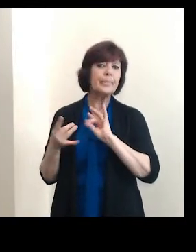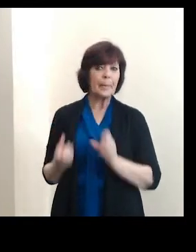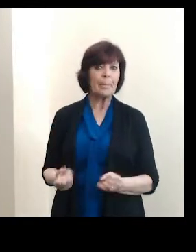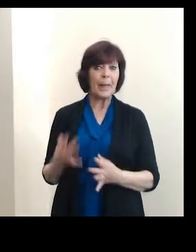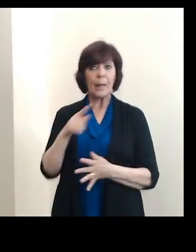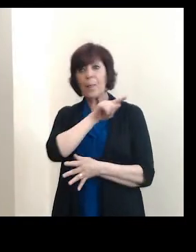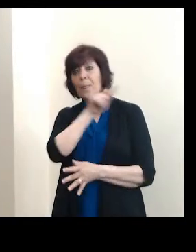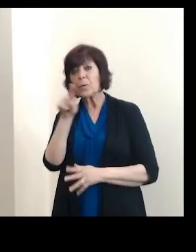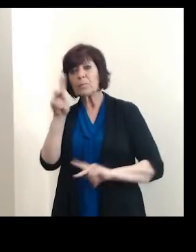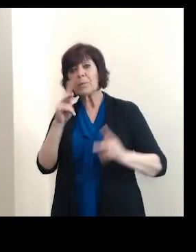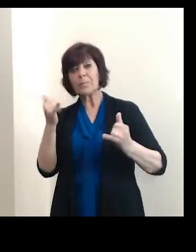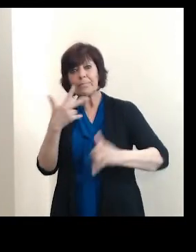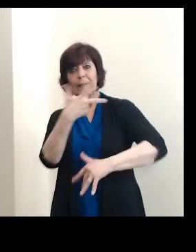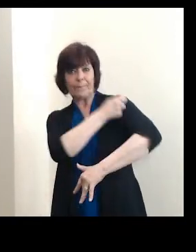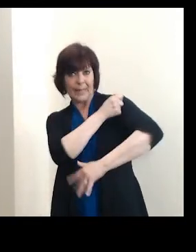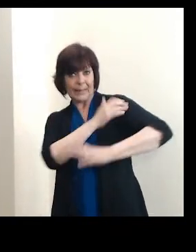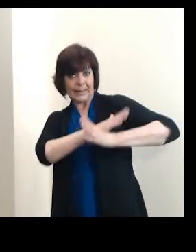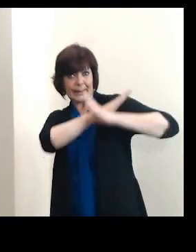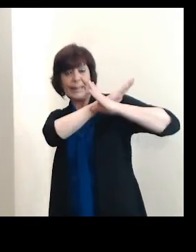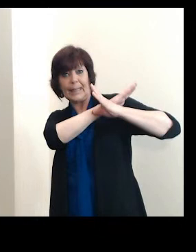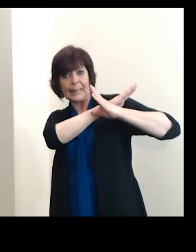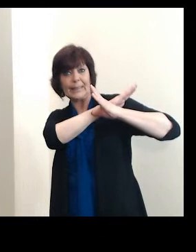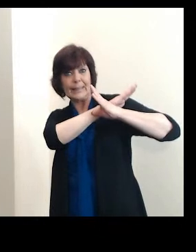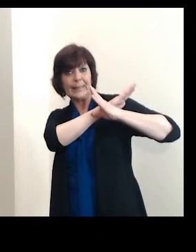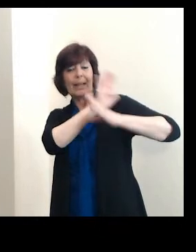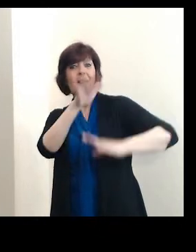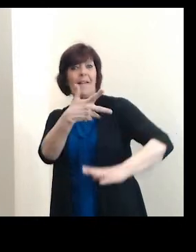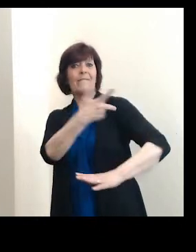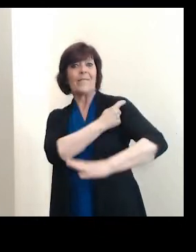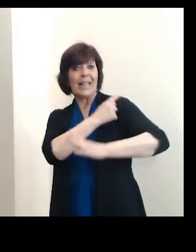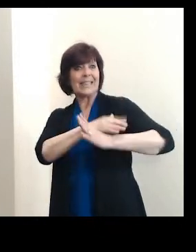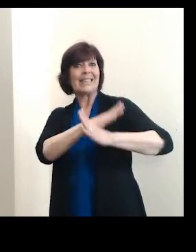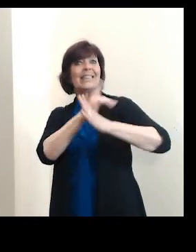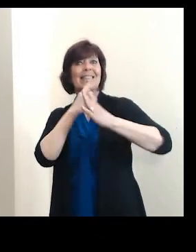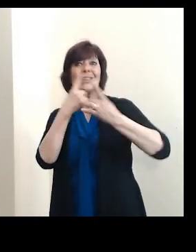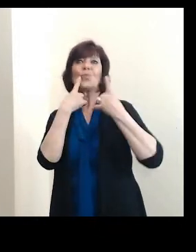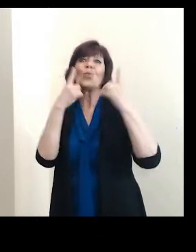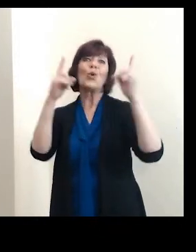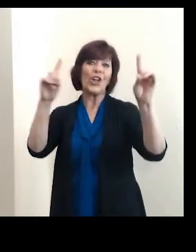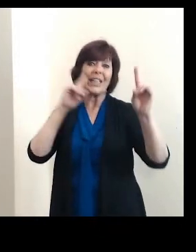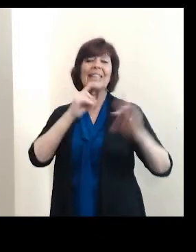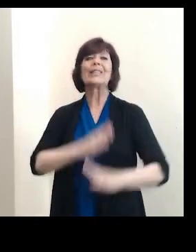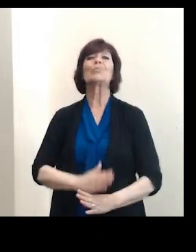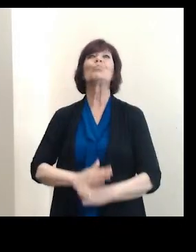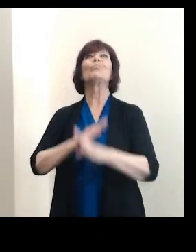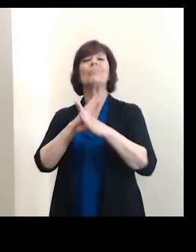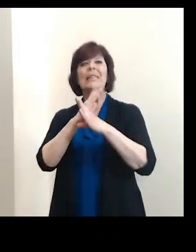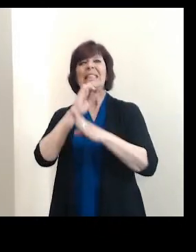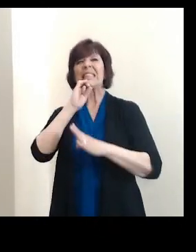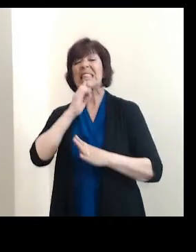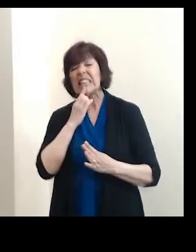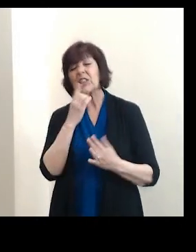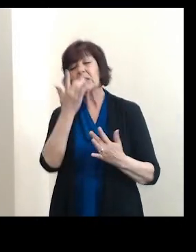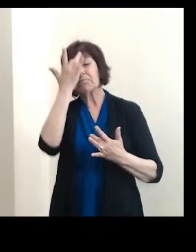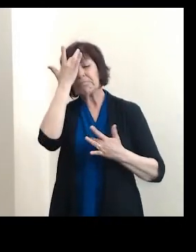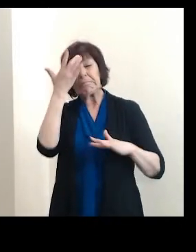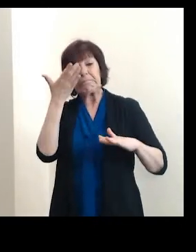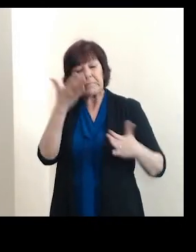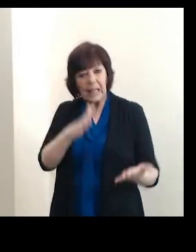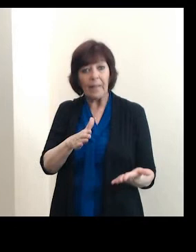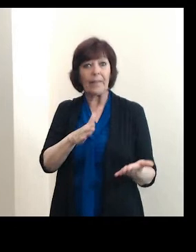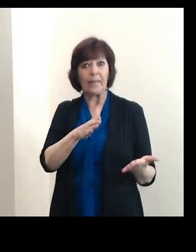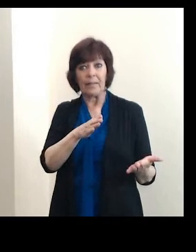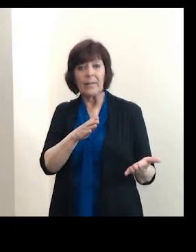those individuals have been vaccinated. So the vaccine is working. It is preventing serious illness and hospitalizations, as we